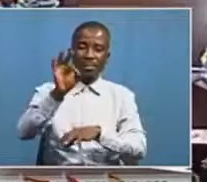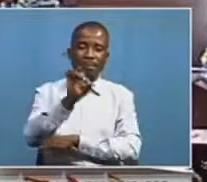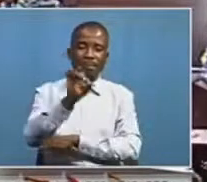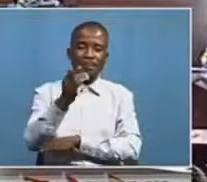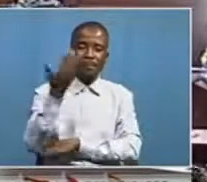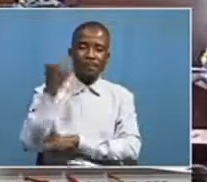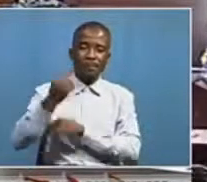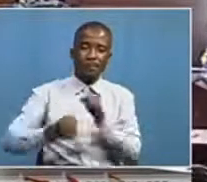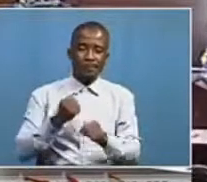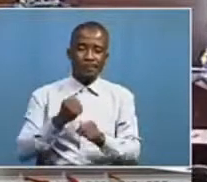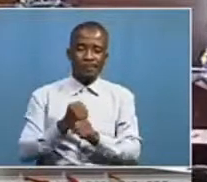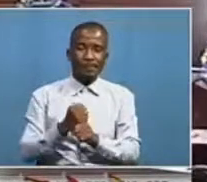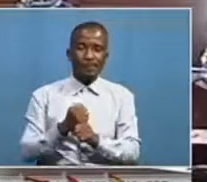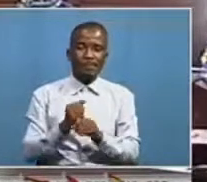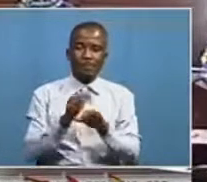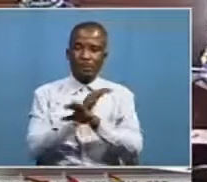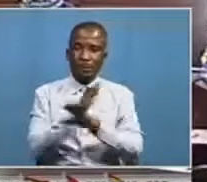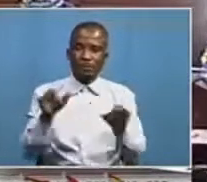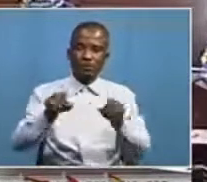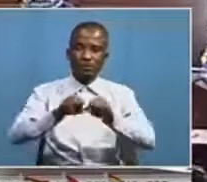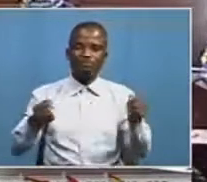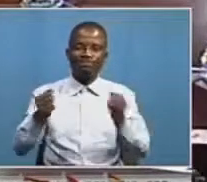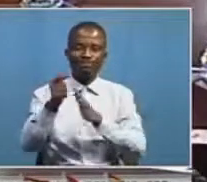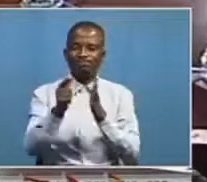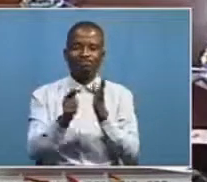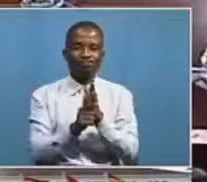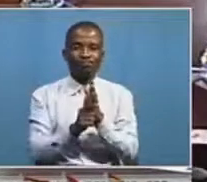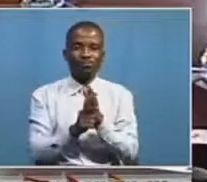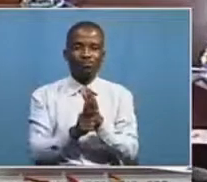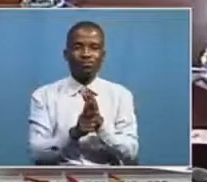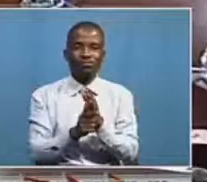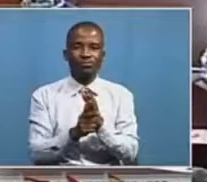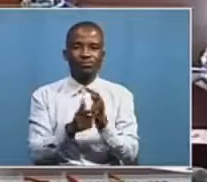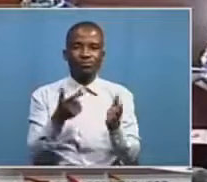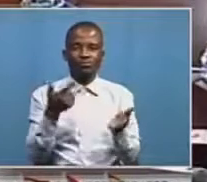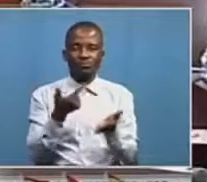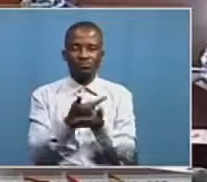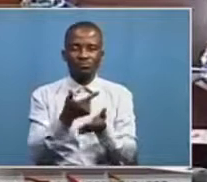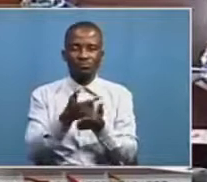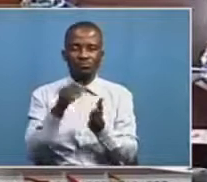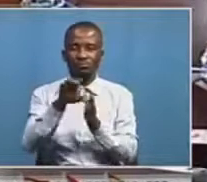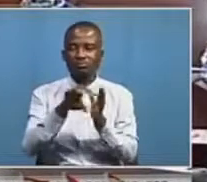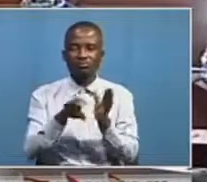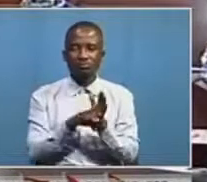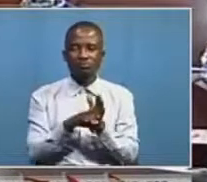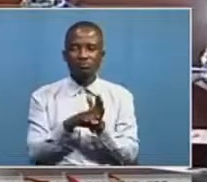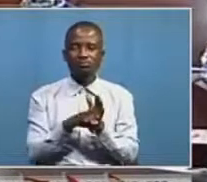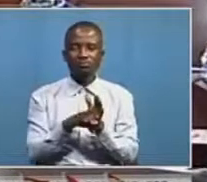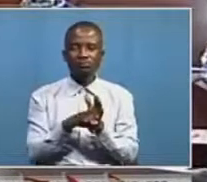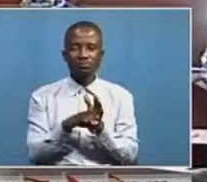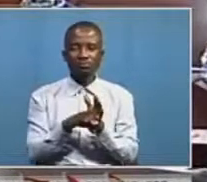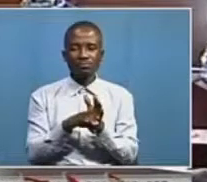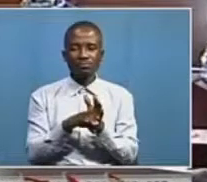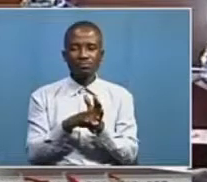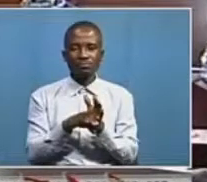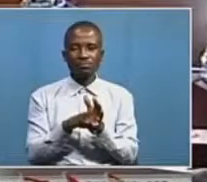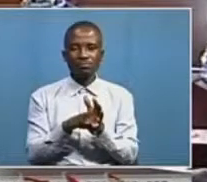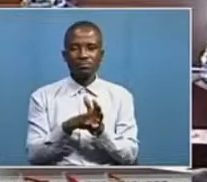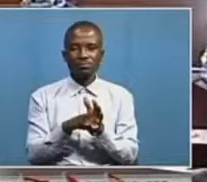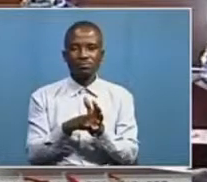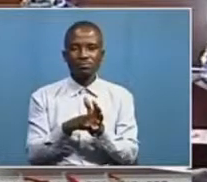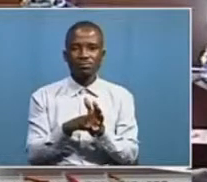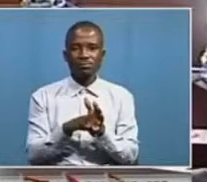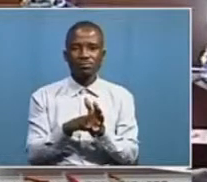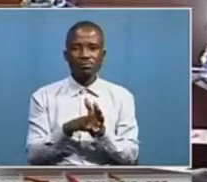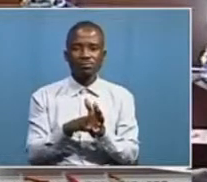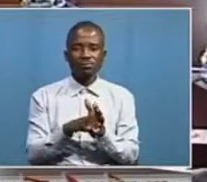2020 did not violate Article 63, Clause 3 of the 1992 Constitution, we will end